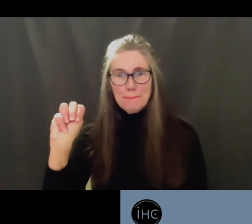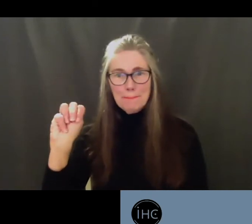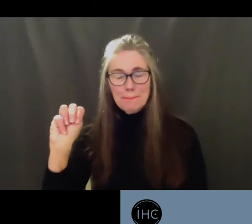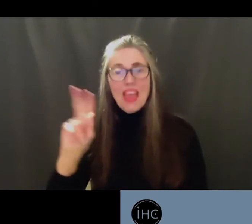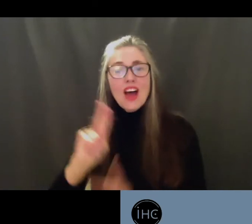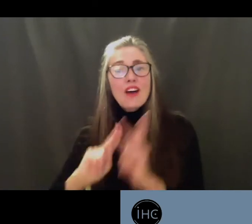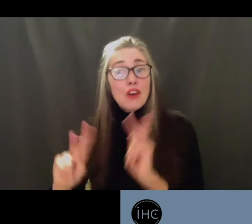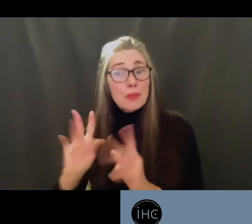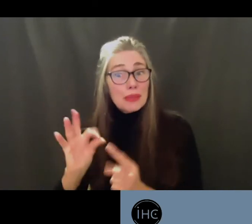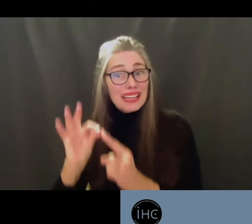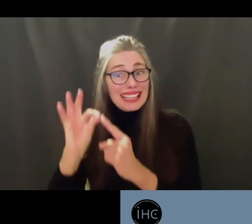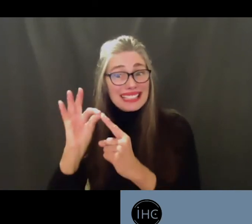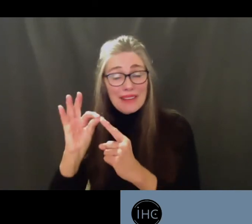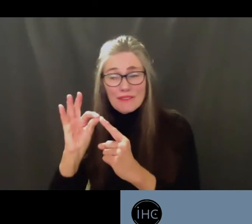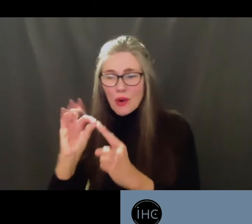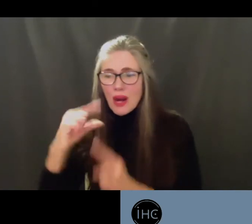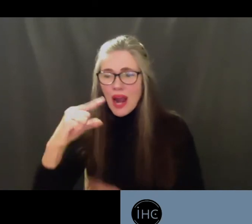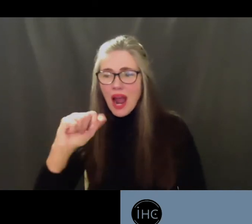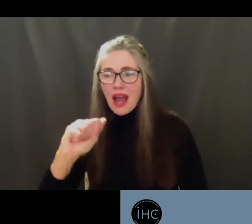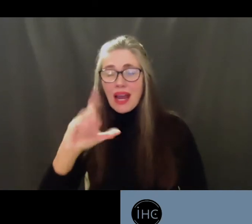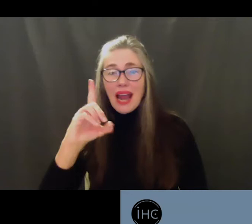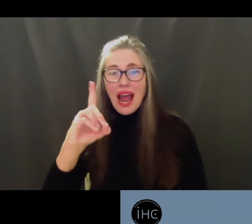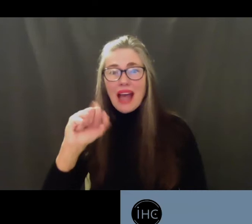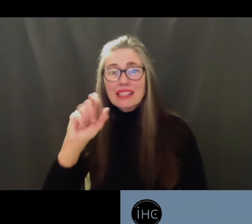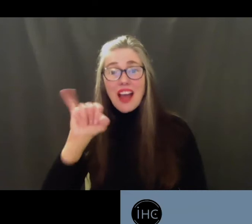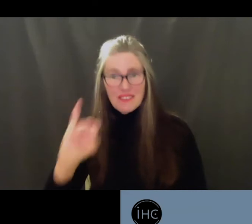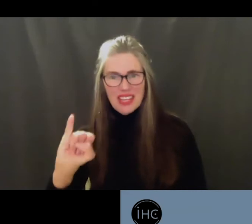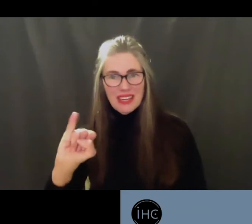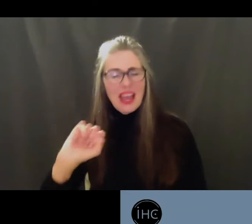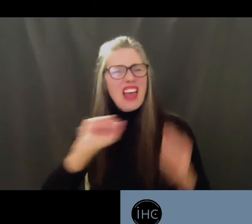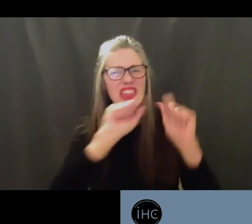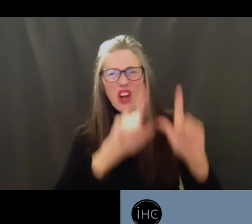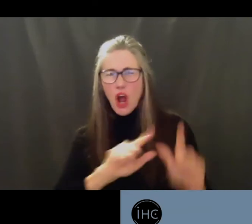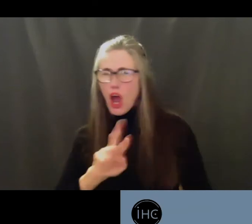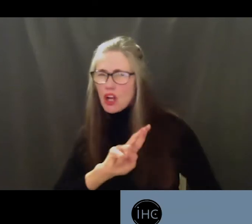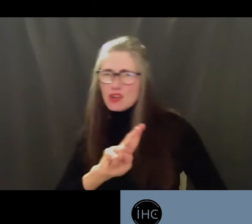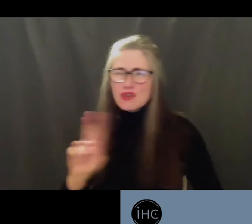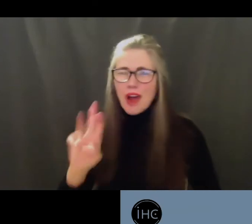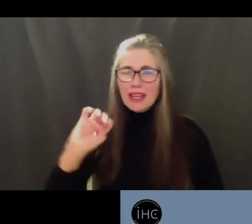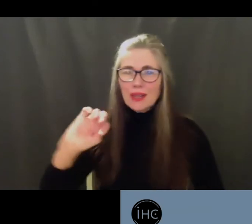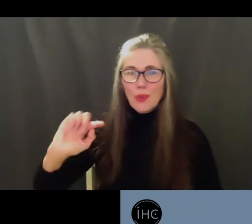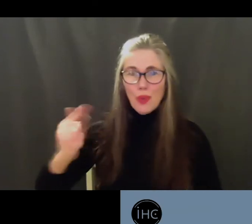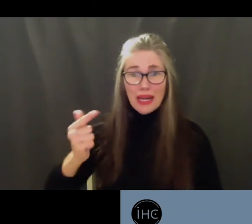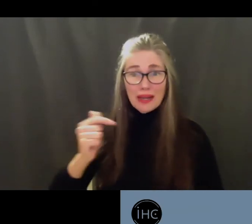book except for Gaddafi is a right-wing authoritarian, and Gaddafi is there because he has